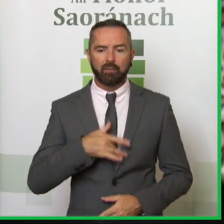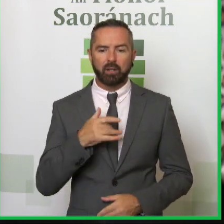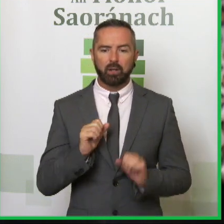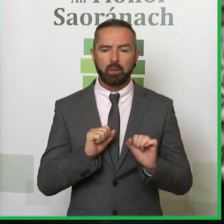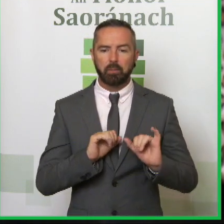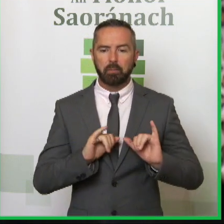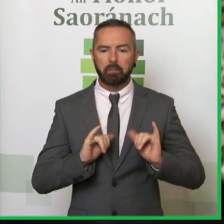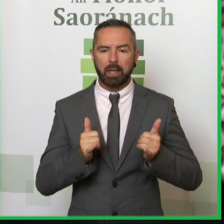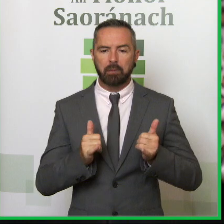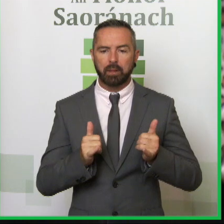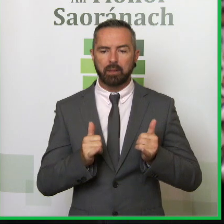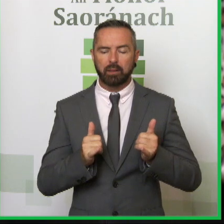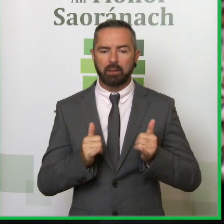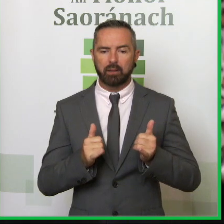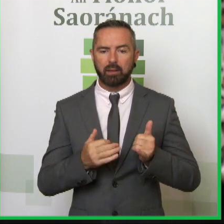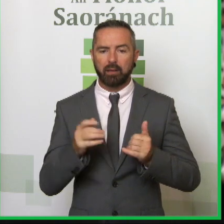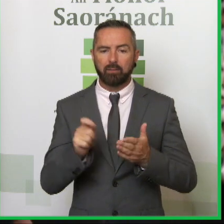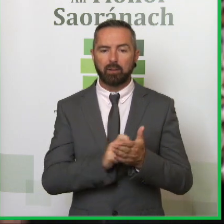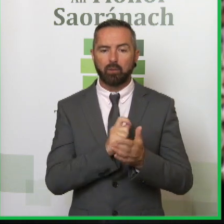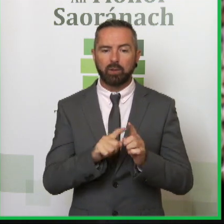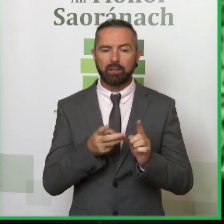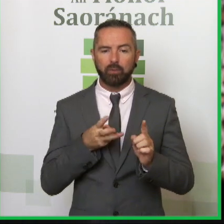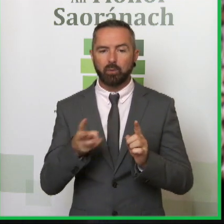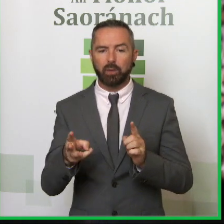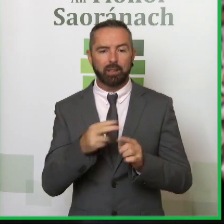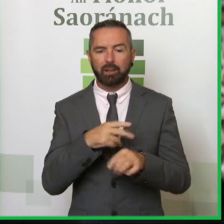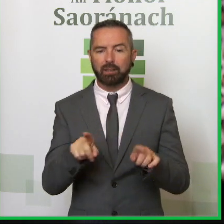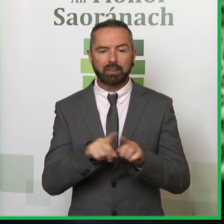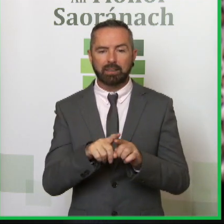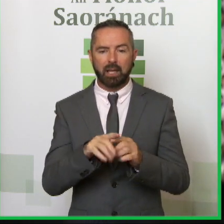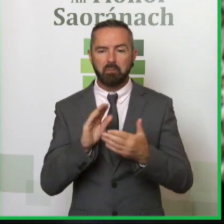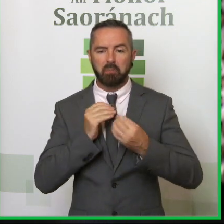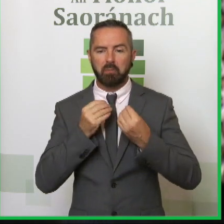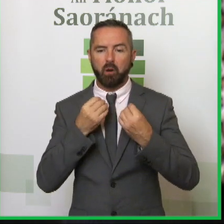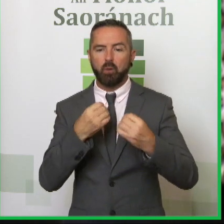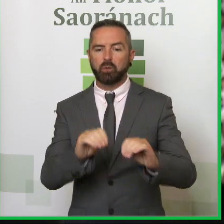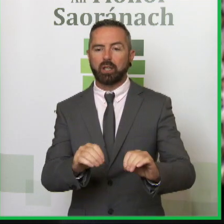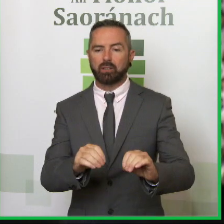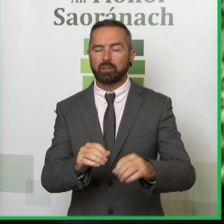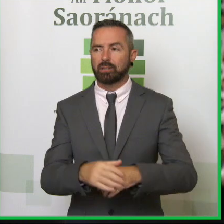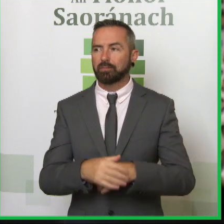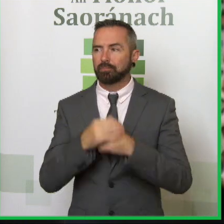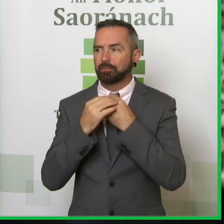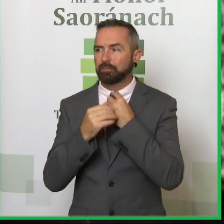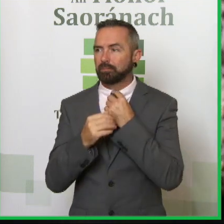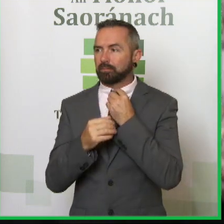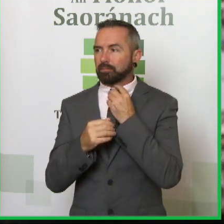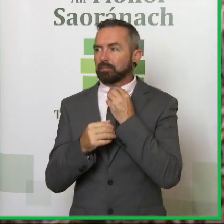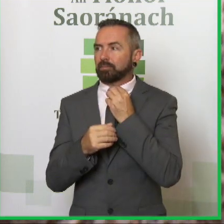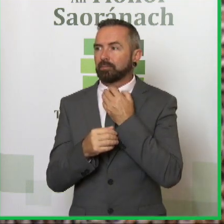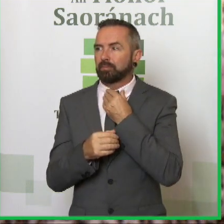voices around, if the vote had gone a different way, there mightn't have been the same objections to the way things were done yesterday.